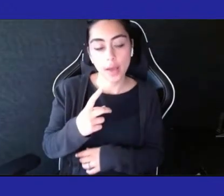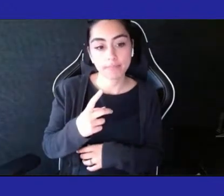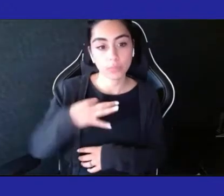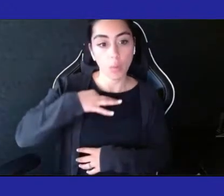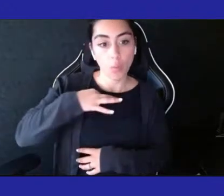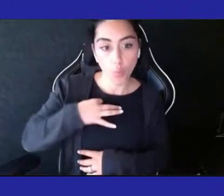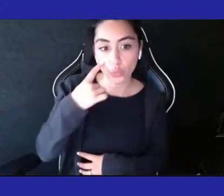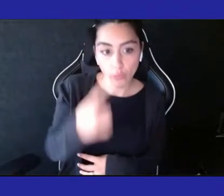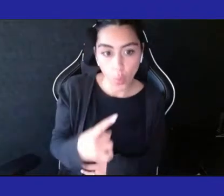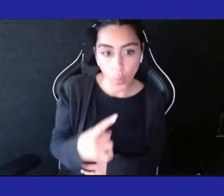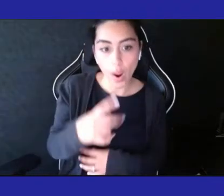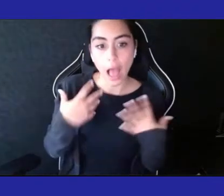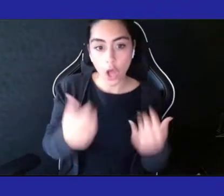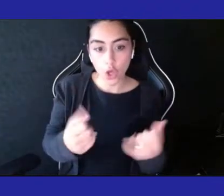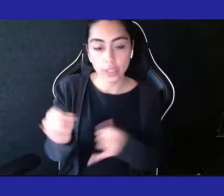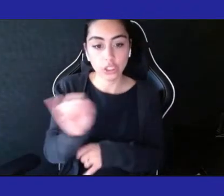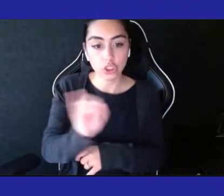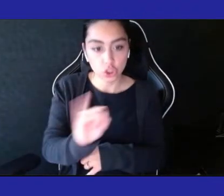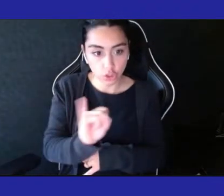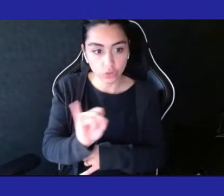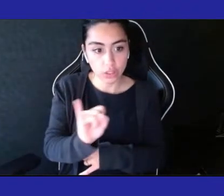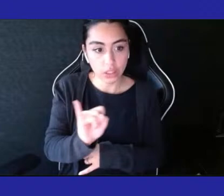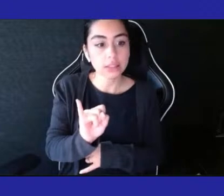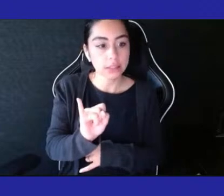That's below the target of 90%.